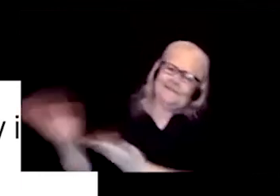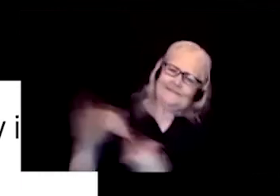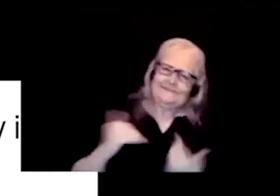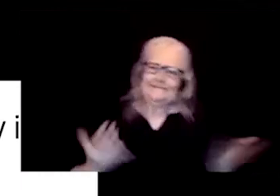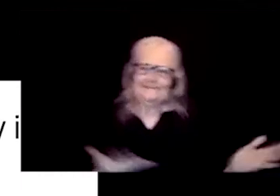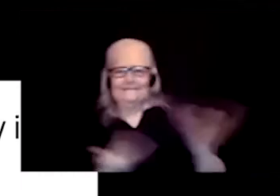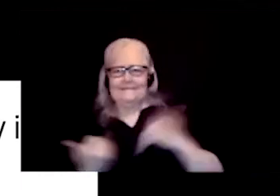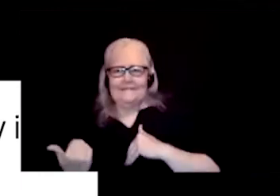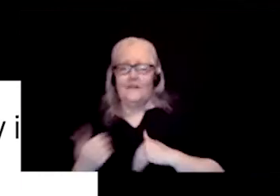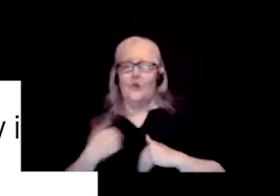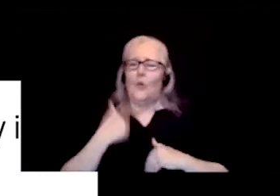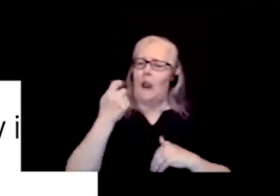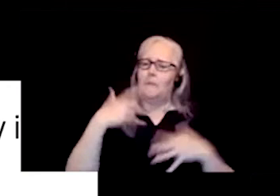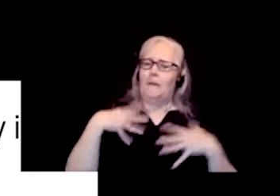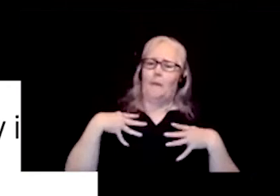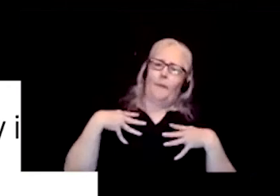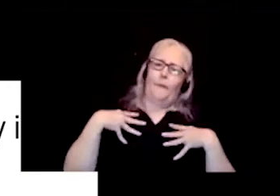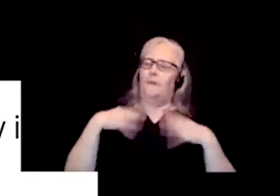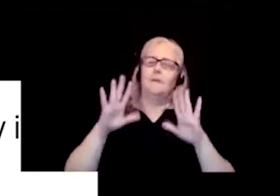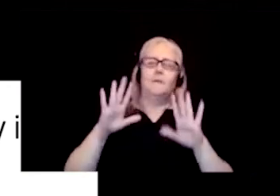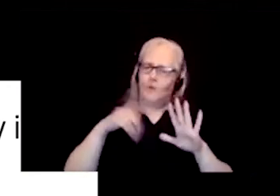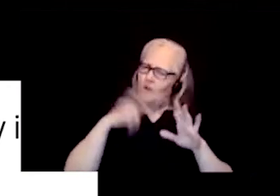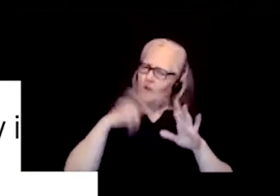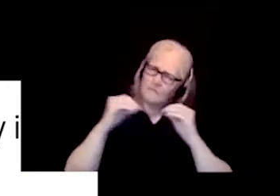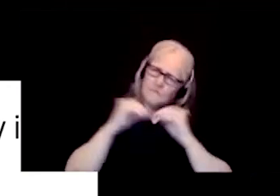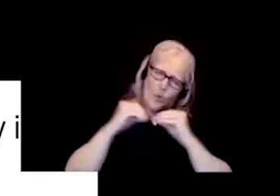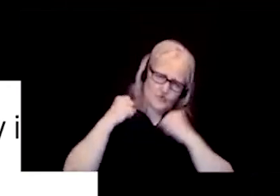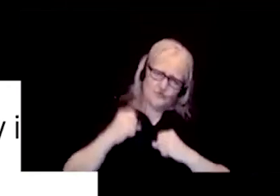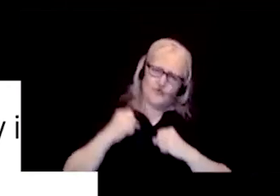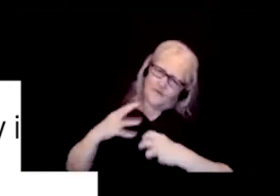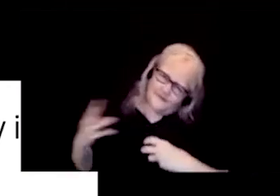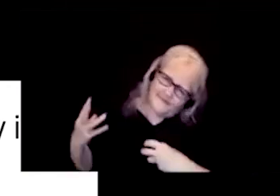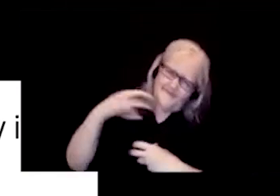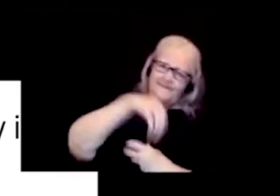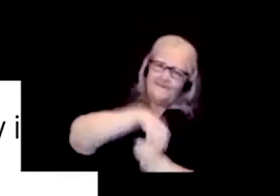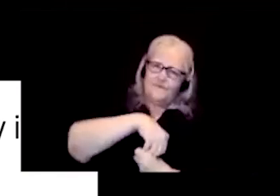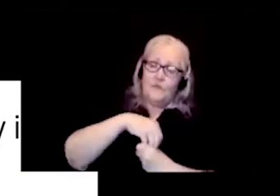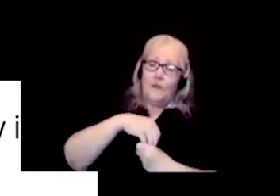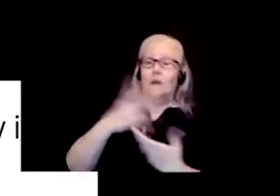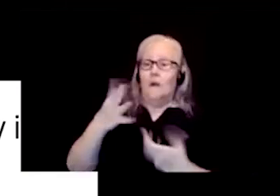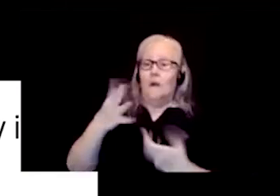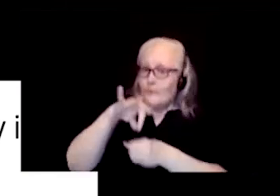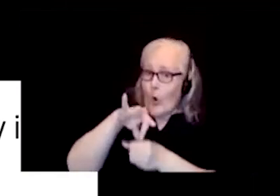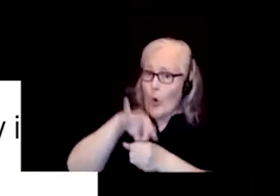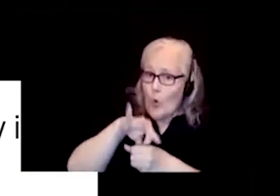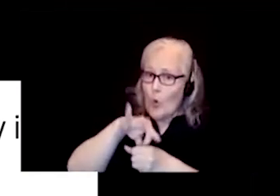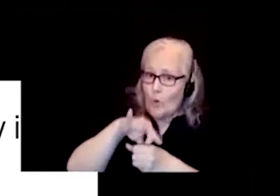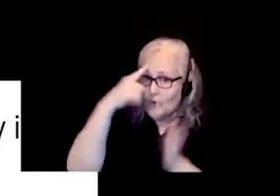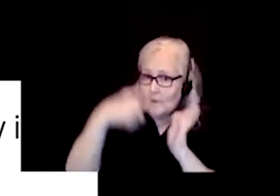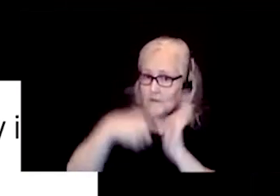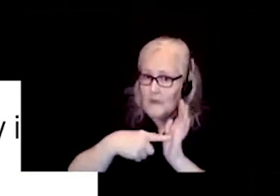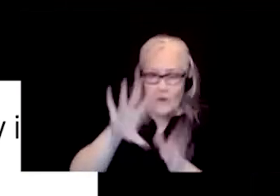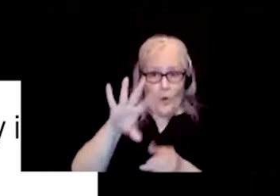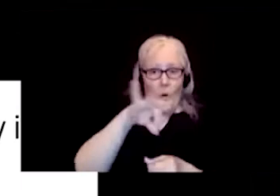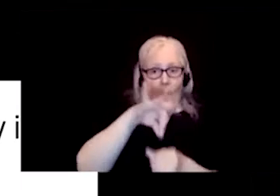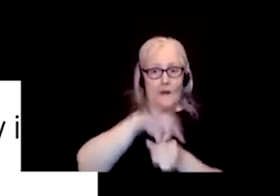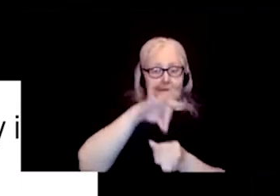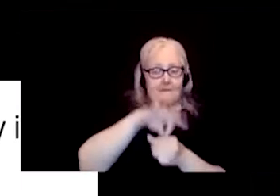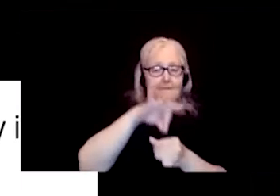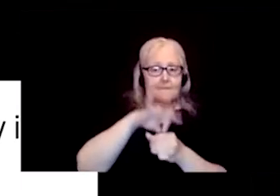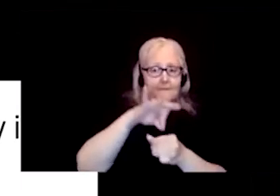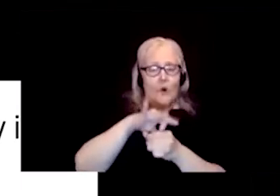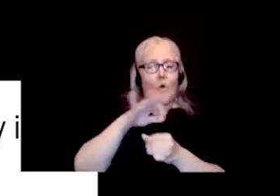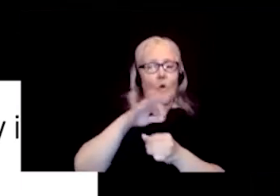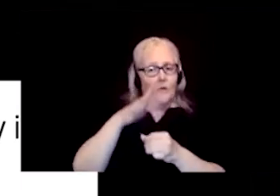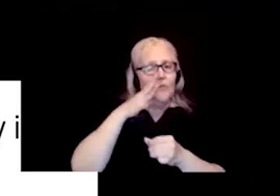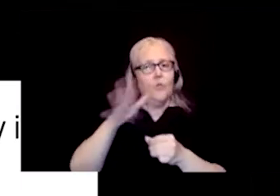strengthen our engagement and realize that we must not only vote, because voting will dictate how long we